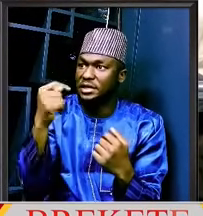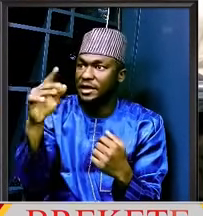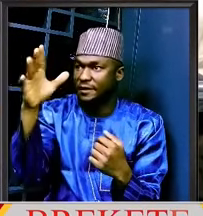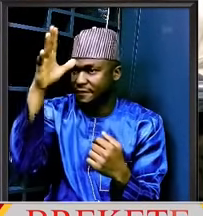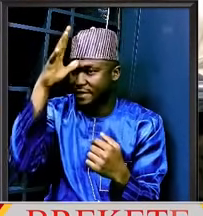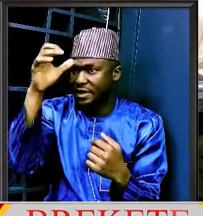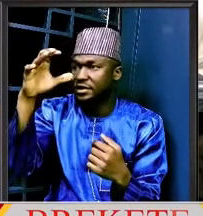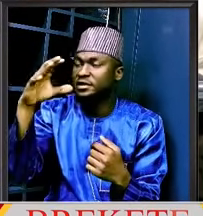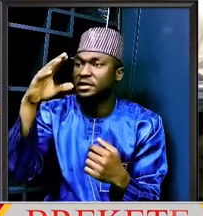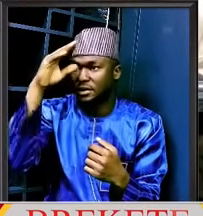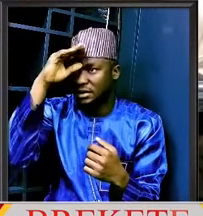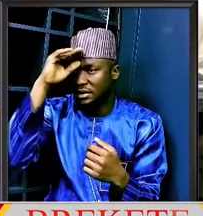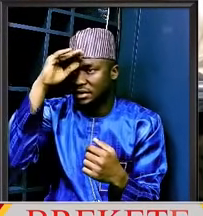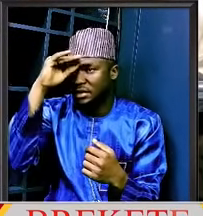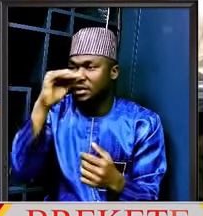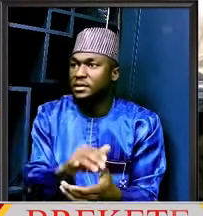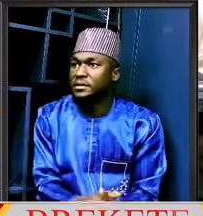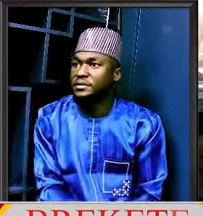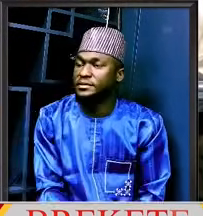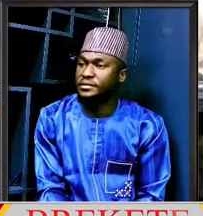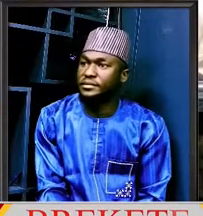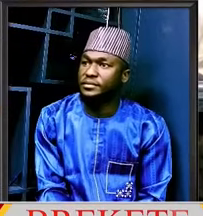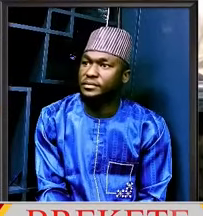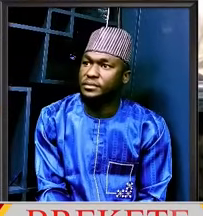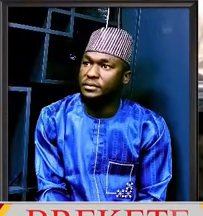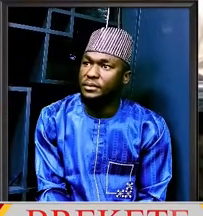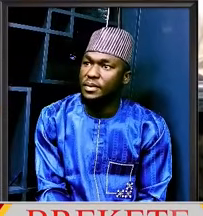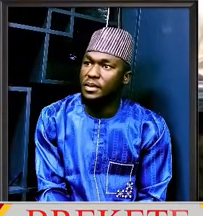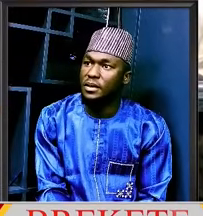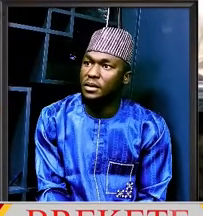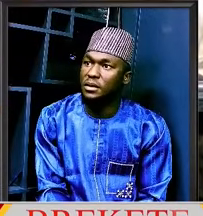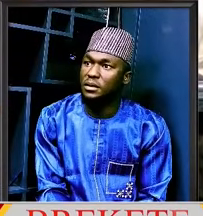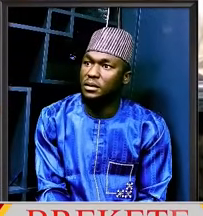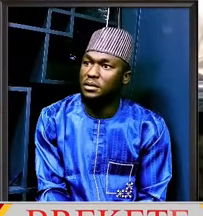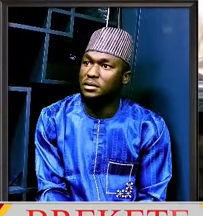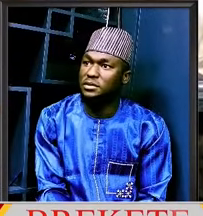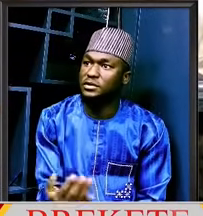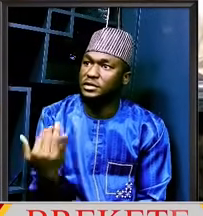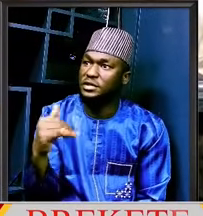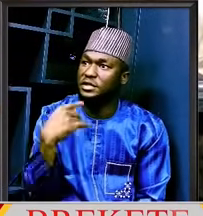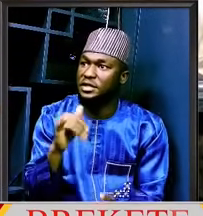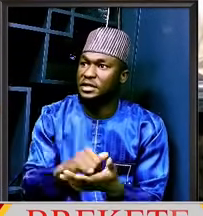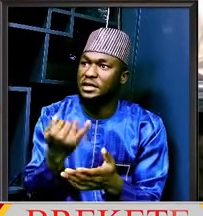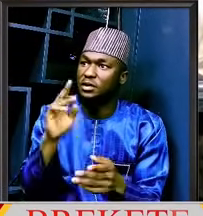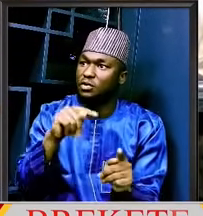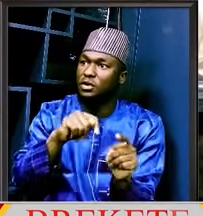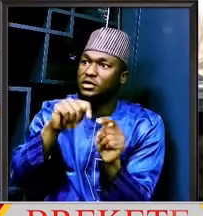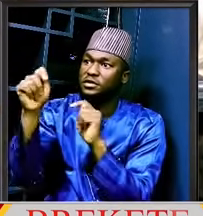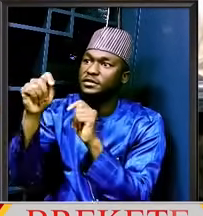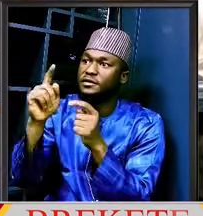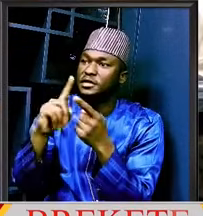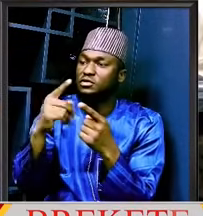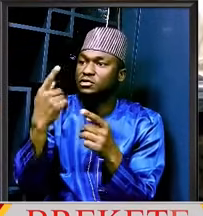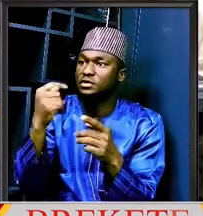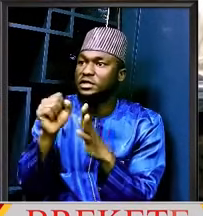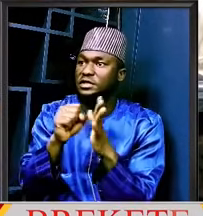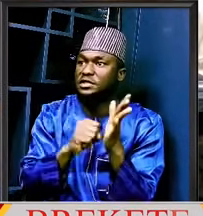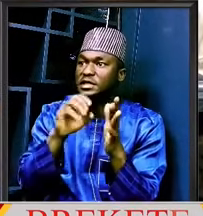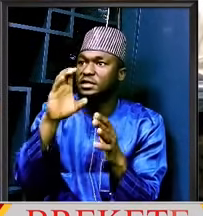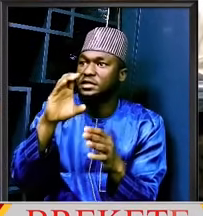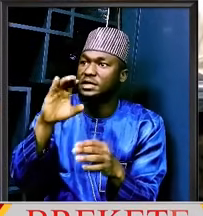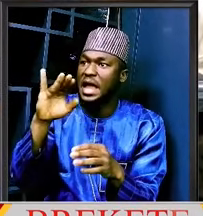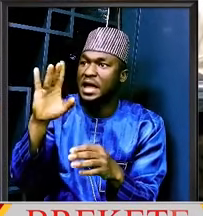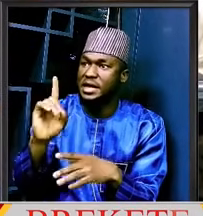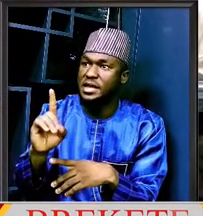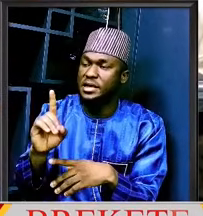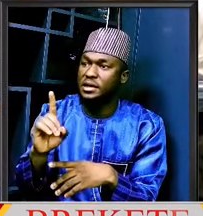his children to come and cause destruction in the house. So they said they are going to transfer the case to state CID the next